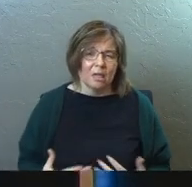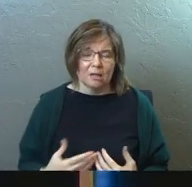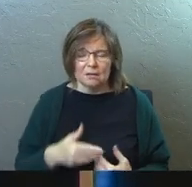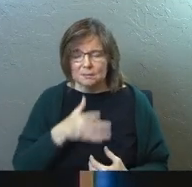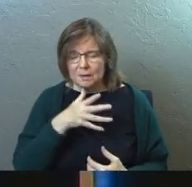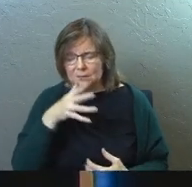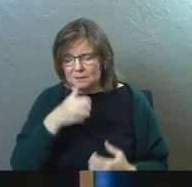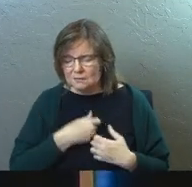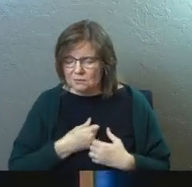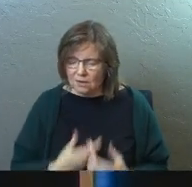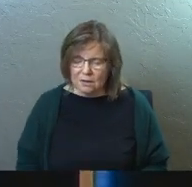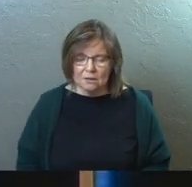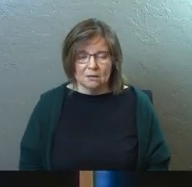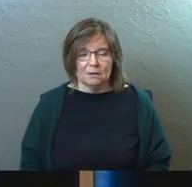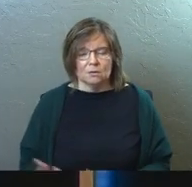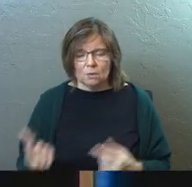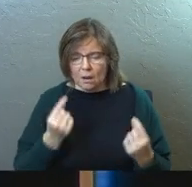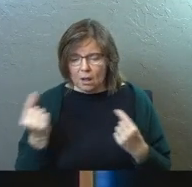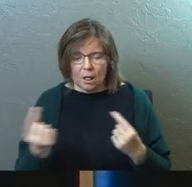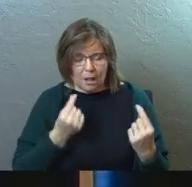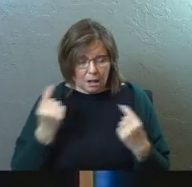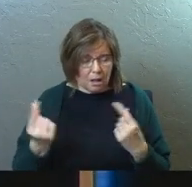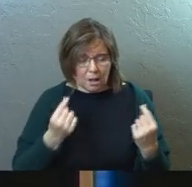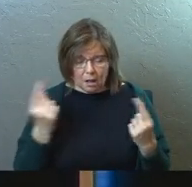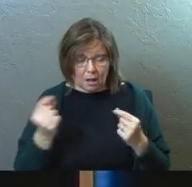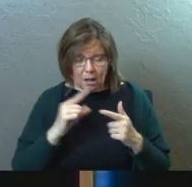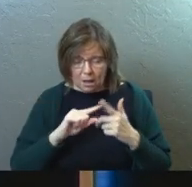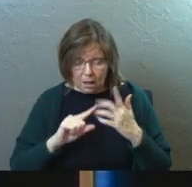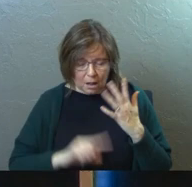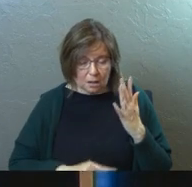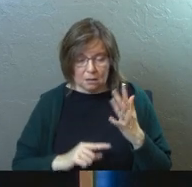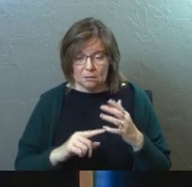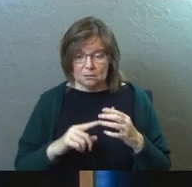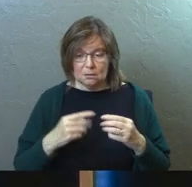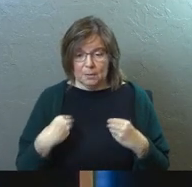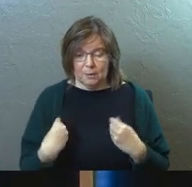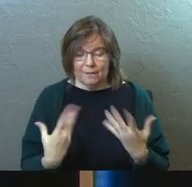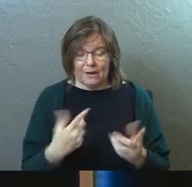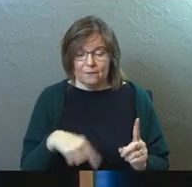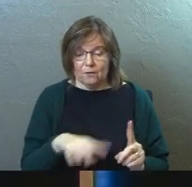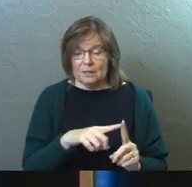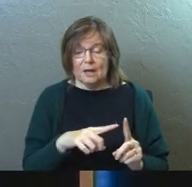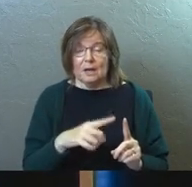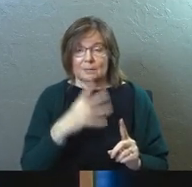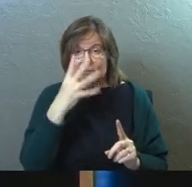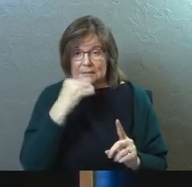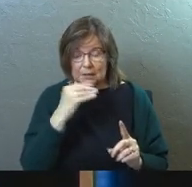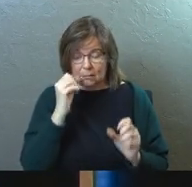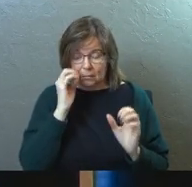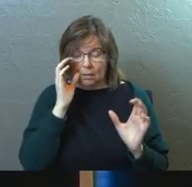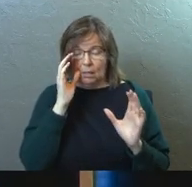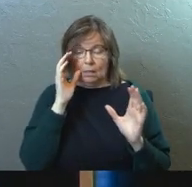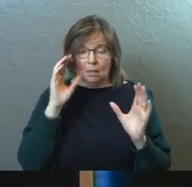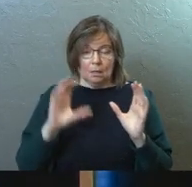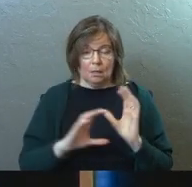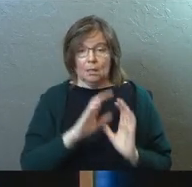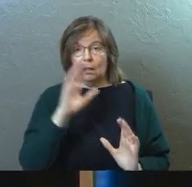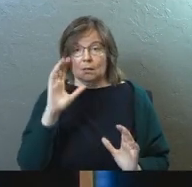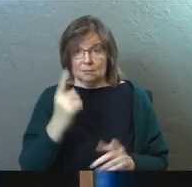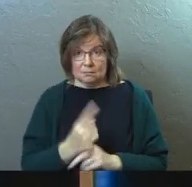dad. Like you're trying and you're doing all of the things, but just providing for them, sleep deprivation,